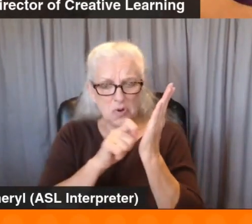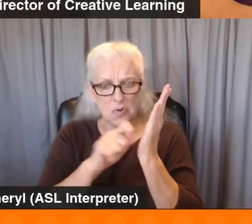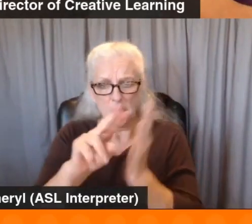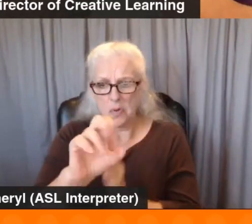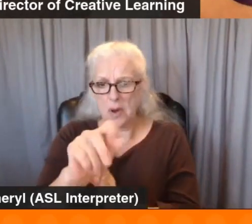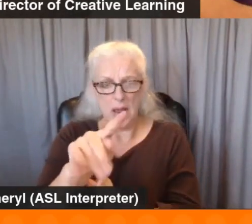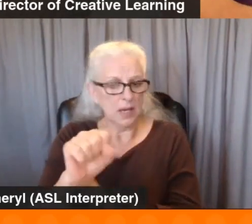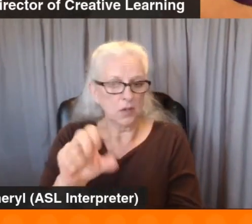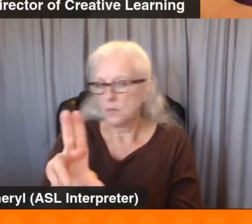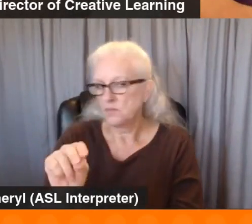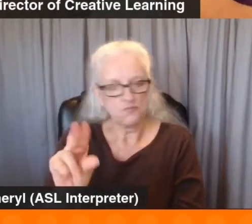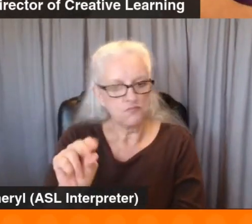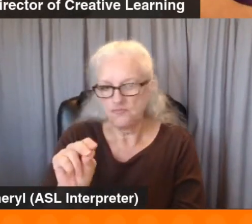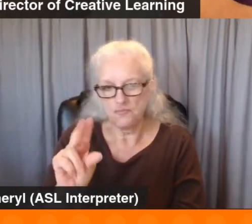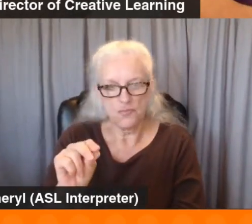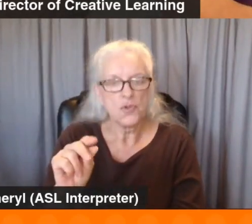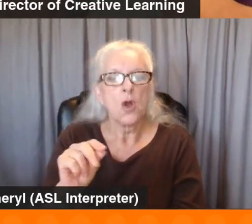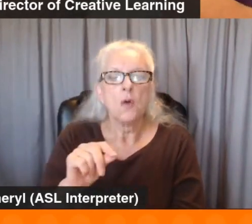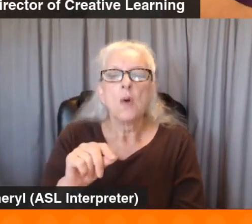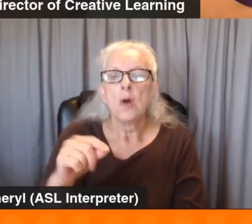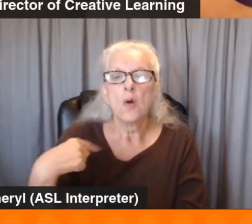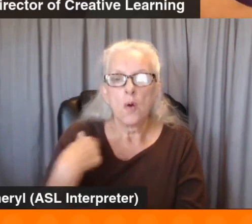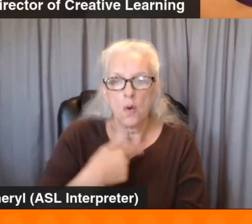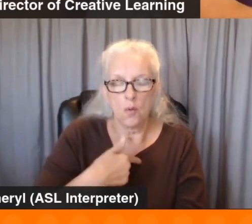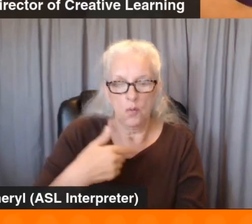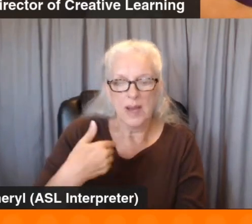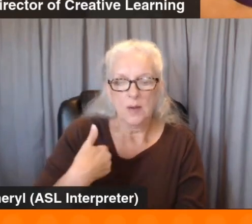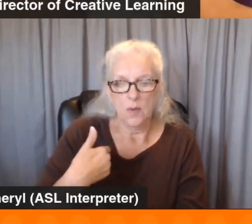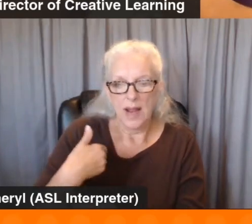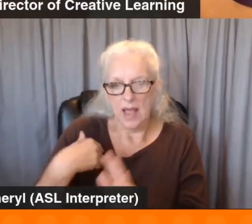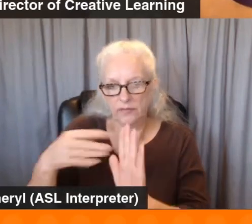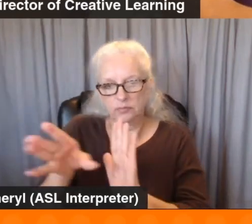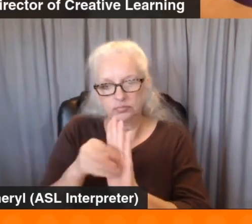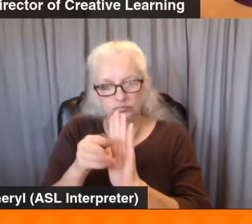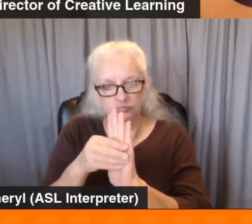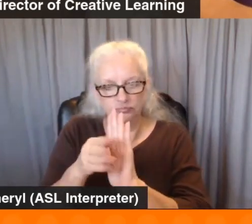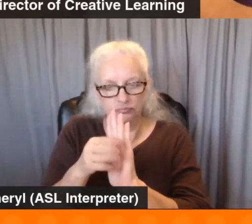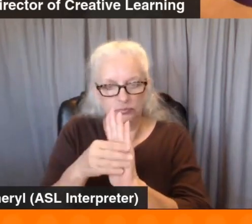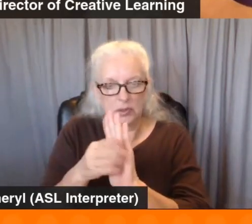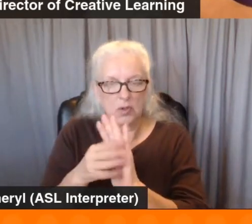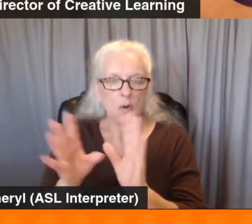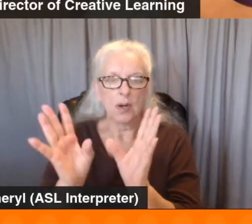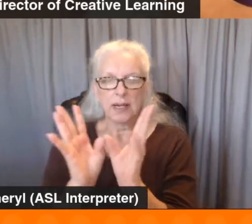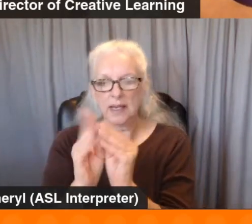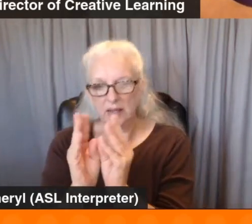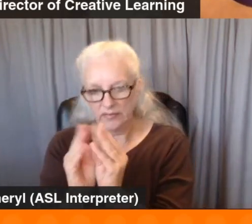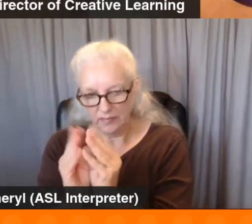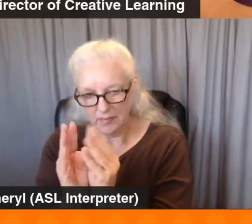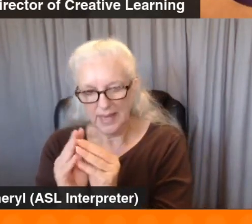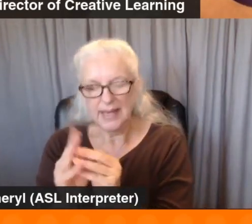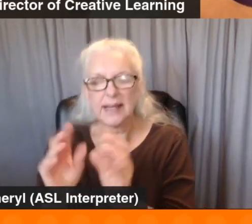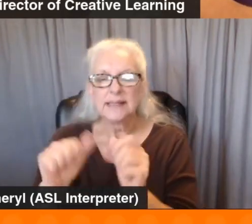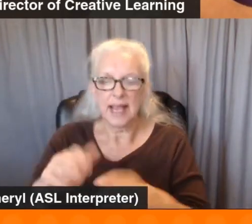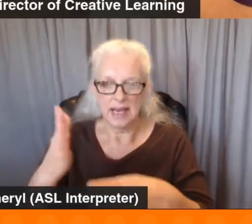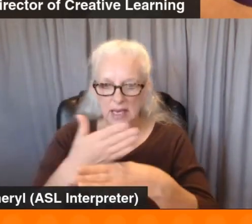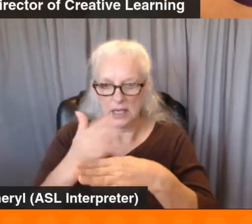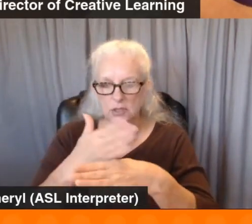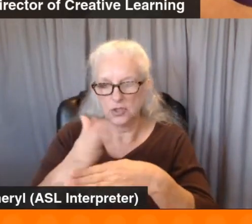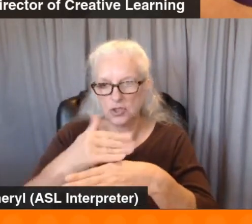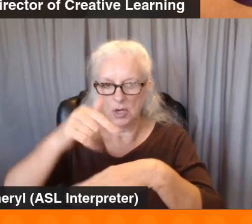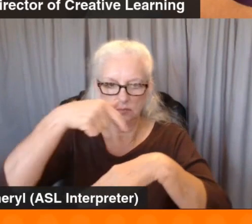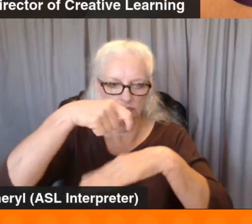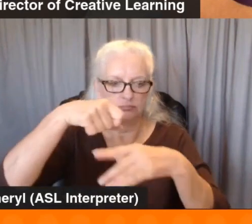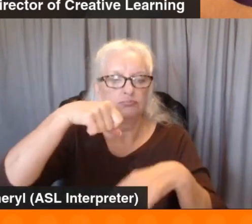be recorded and shared. The opening and closing ceremonies, our panels, workshops, and Ignite talks will